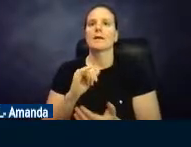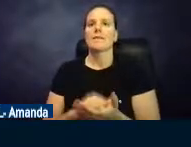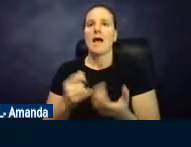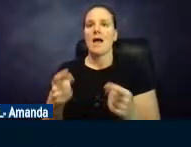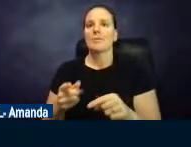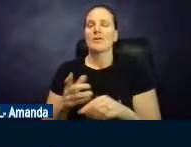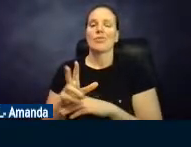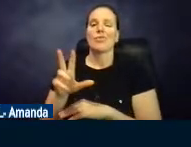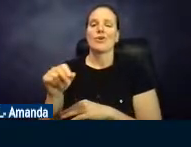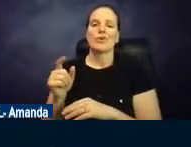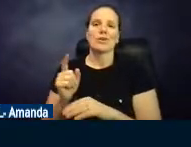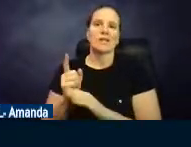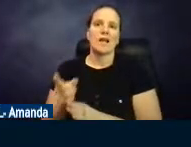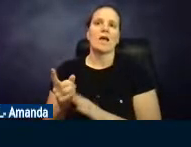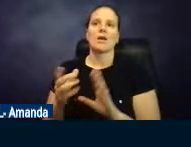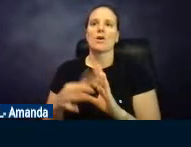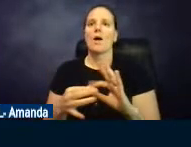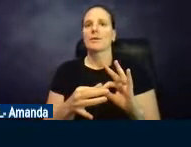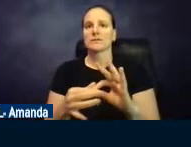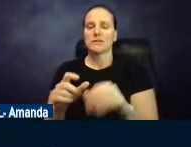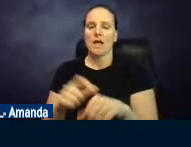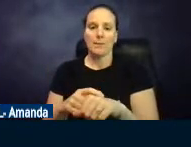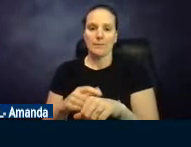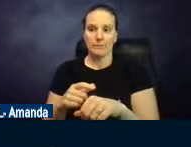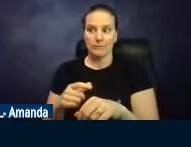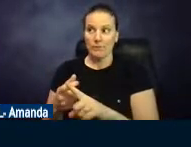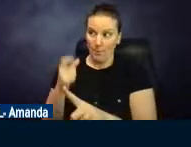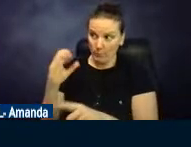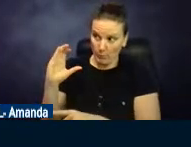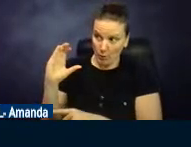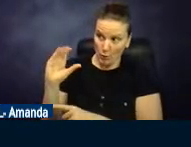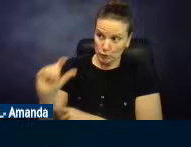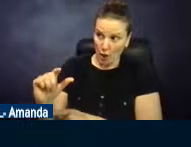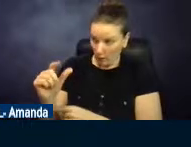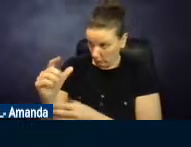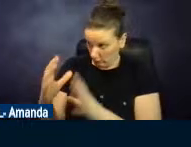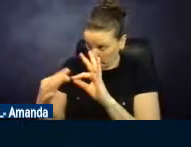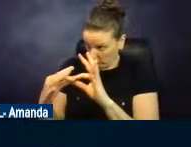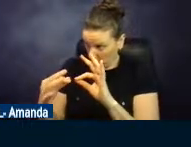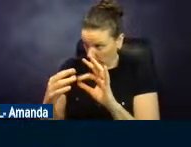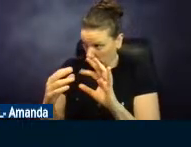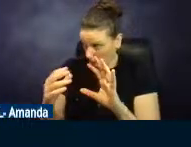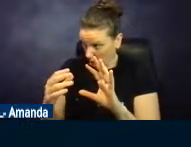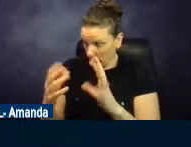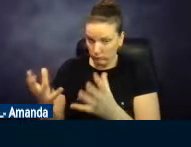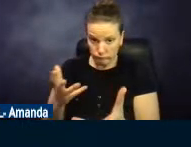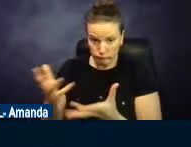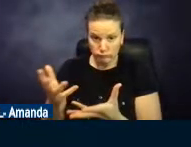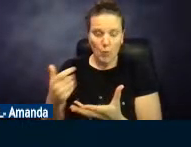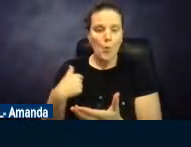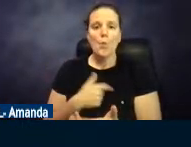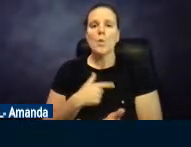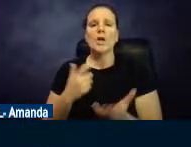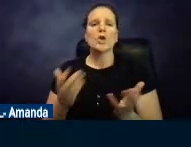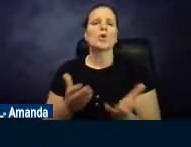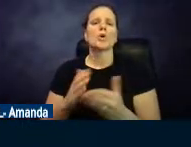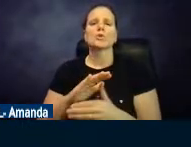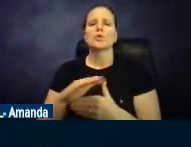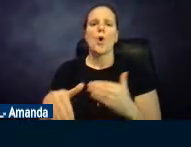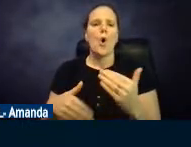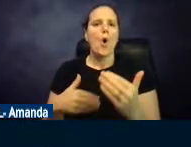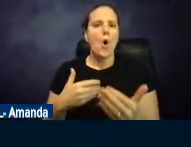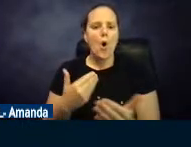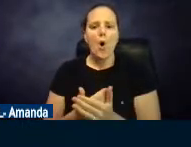30-day comment period from the Coast Guard. And we're encouraging all